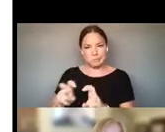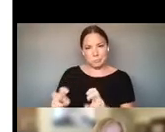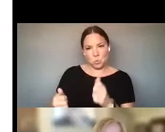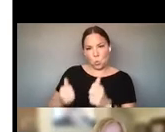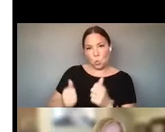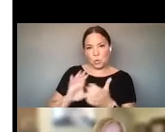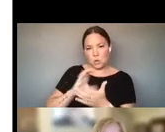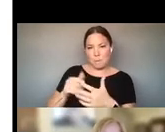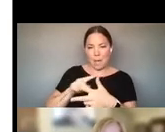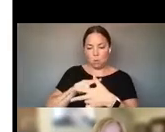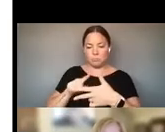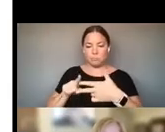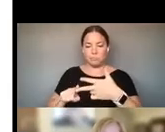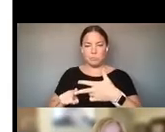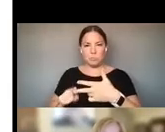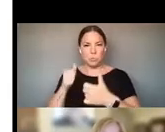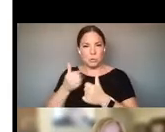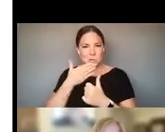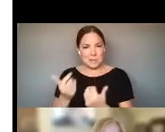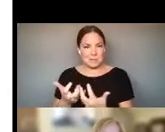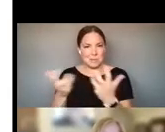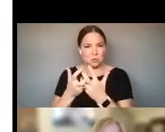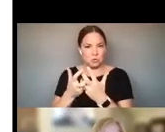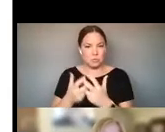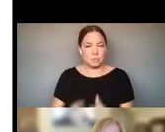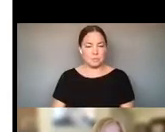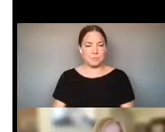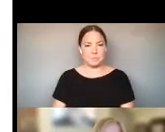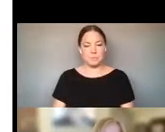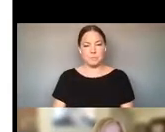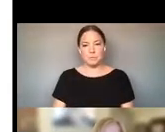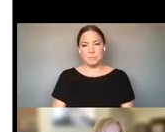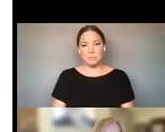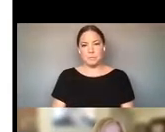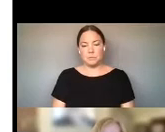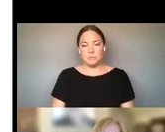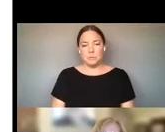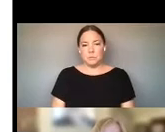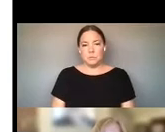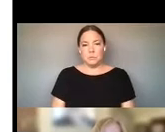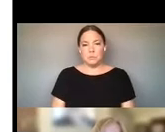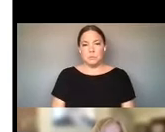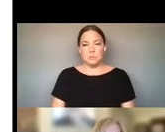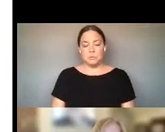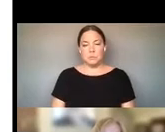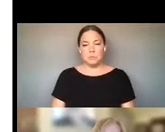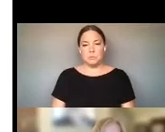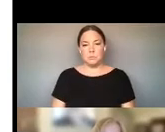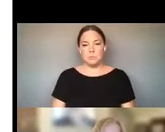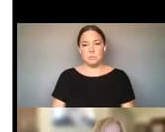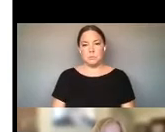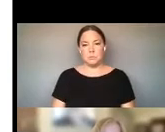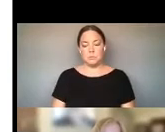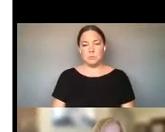uh, dollar amounts that, um, that they should, that, that they should go after. Um, uh,